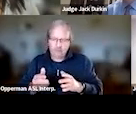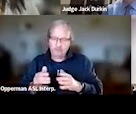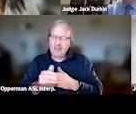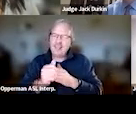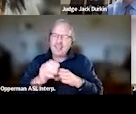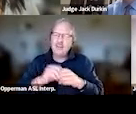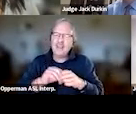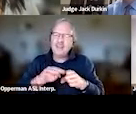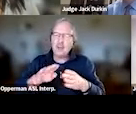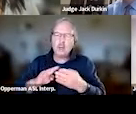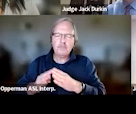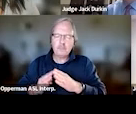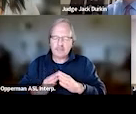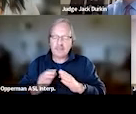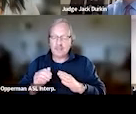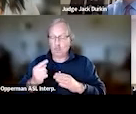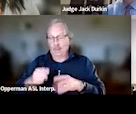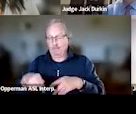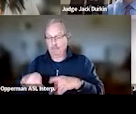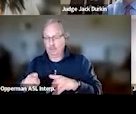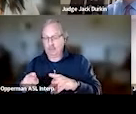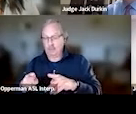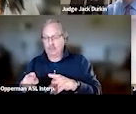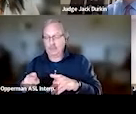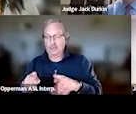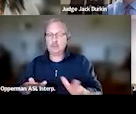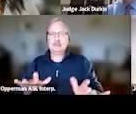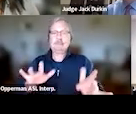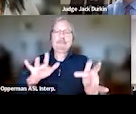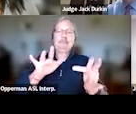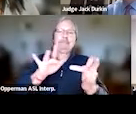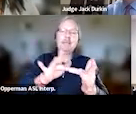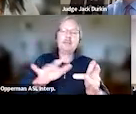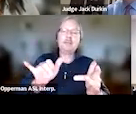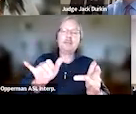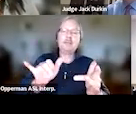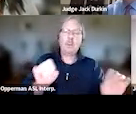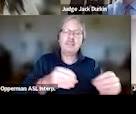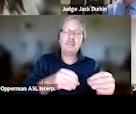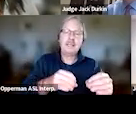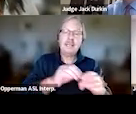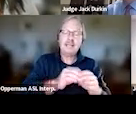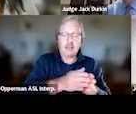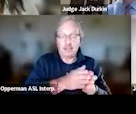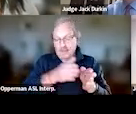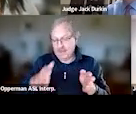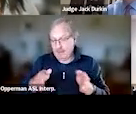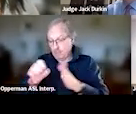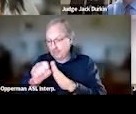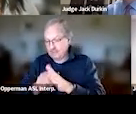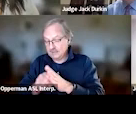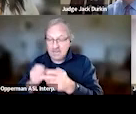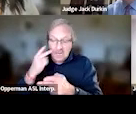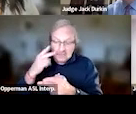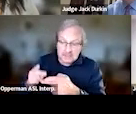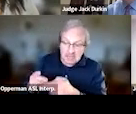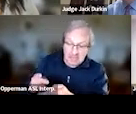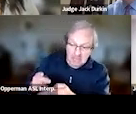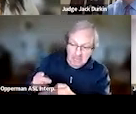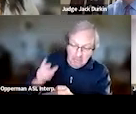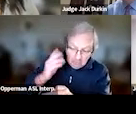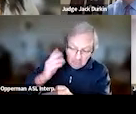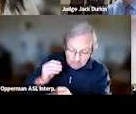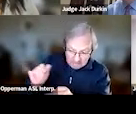opportunity. Another would be to reach out to a like organization in a neighboring state and see if they've experienced that